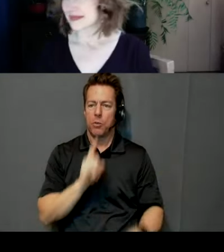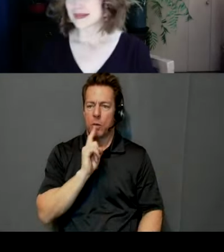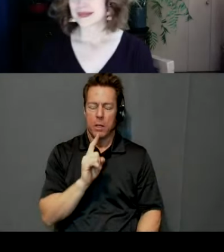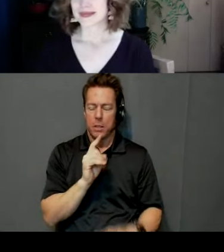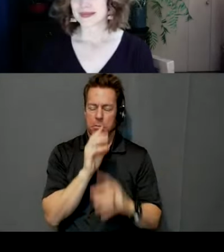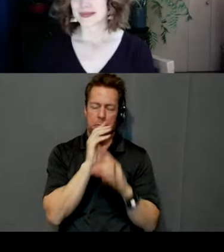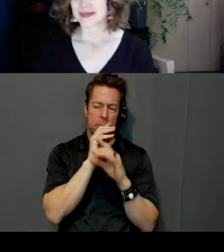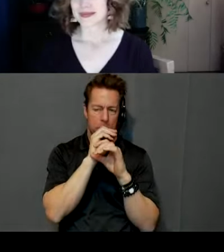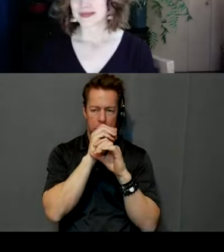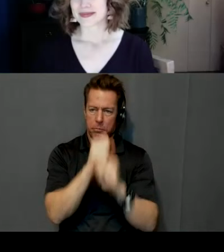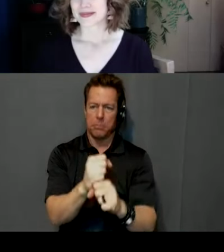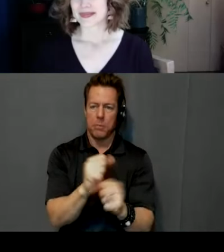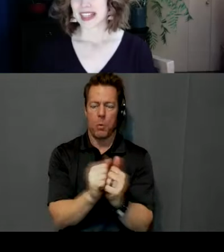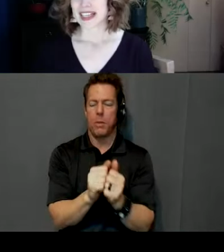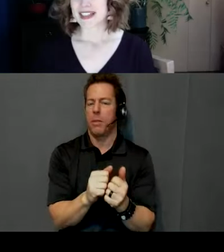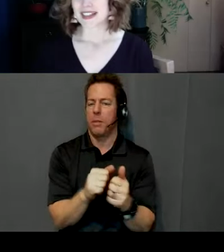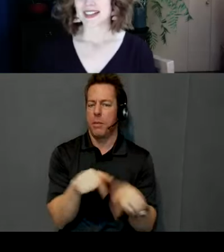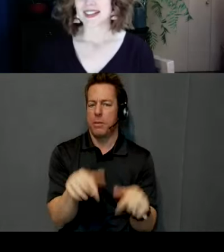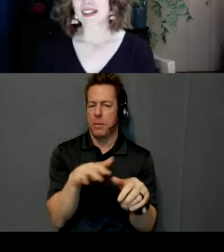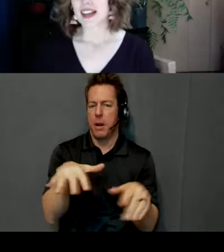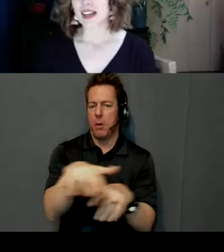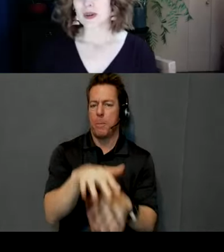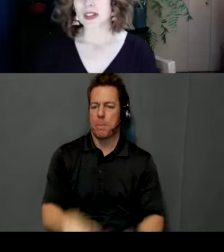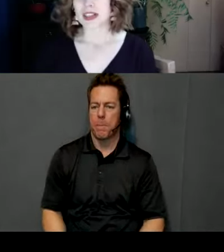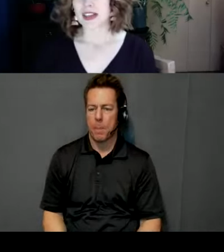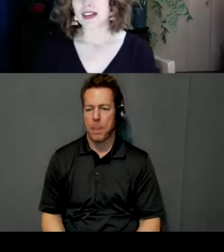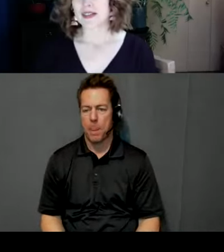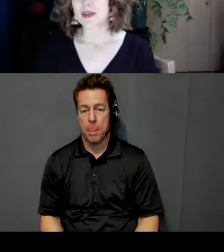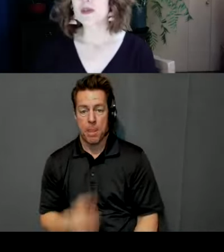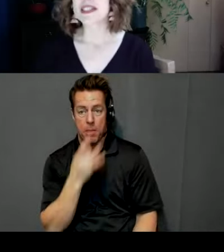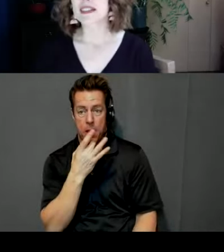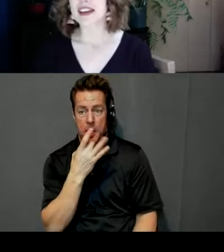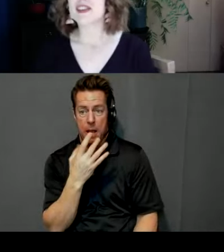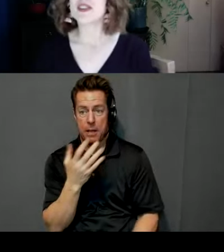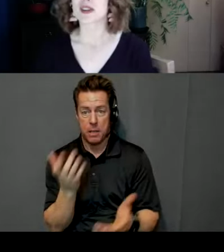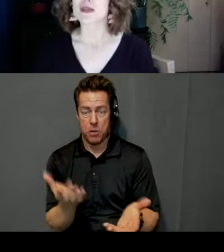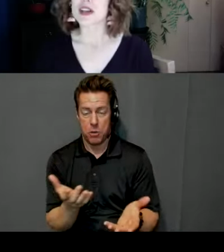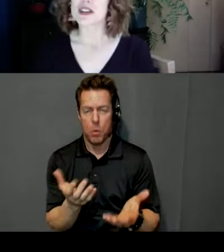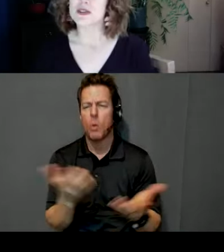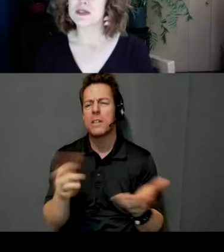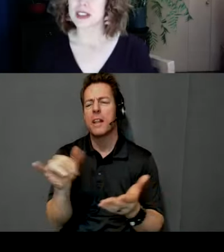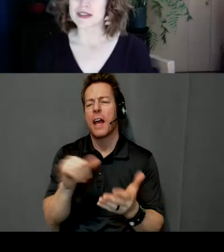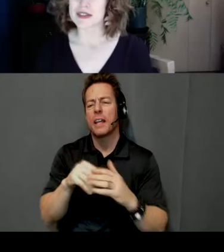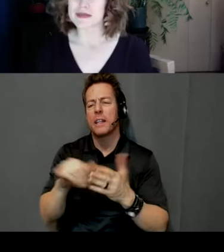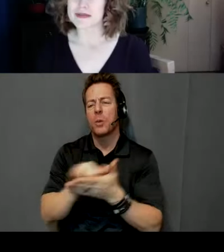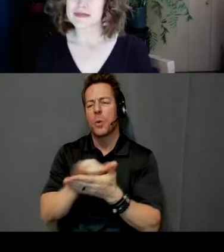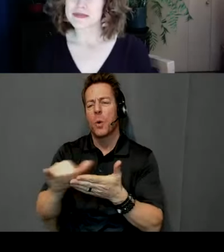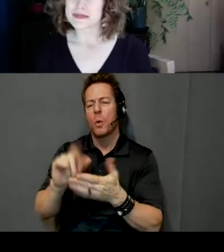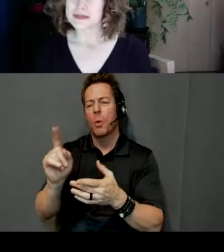in love with it. Is the light quality, what's it like in New York where you